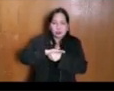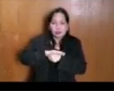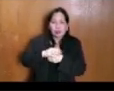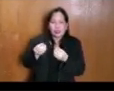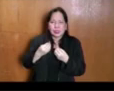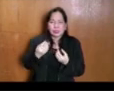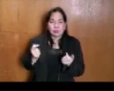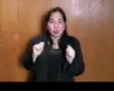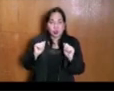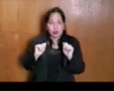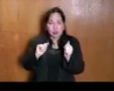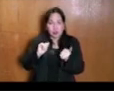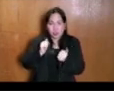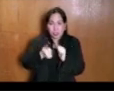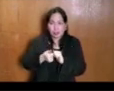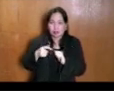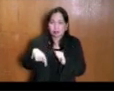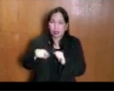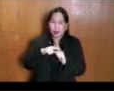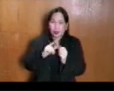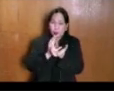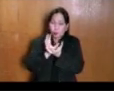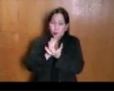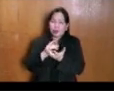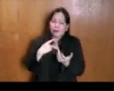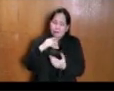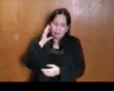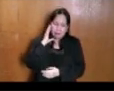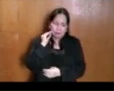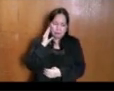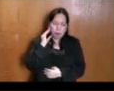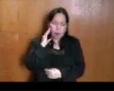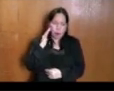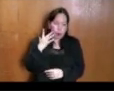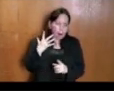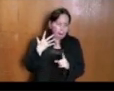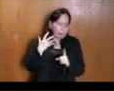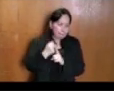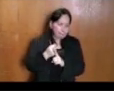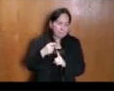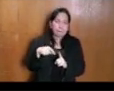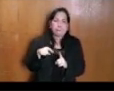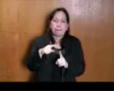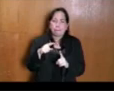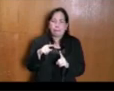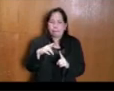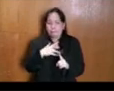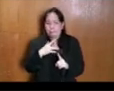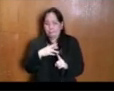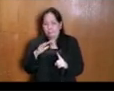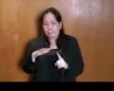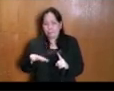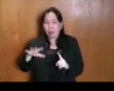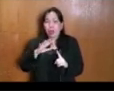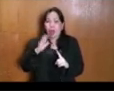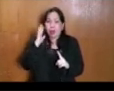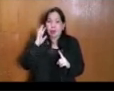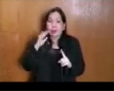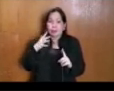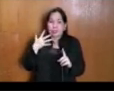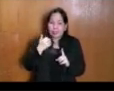we as a society face today, with impacts felt globally. And we know that these impacts